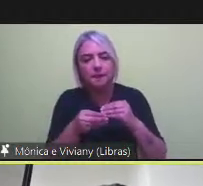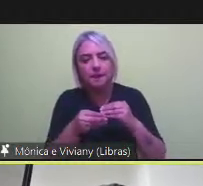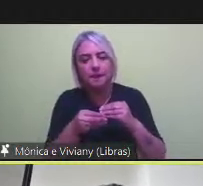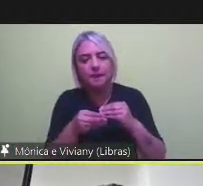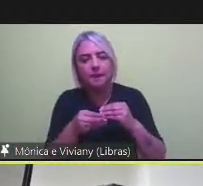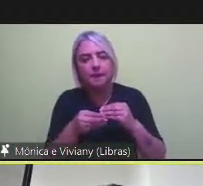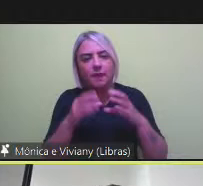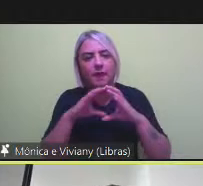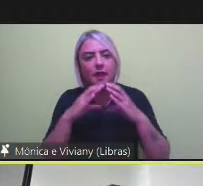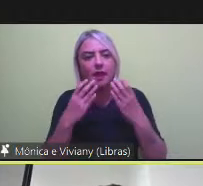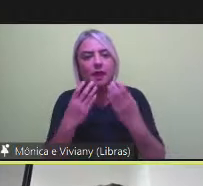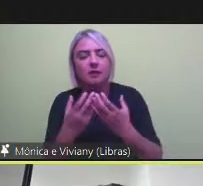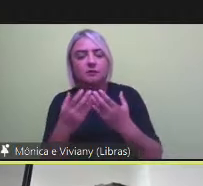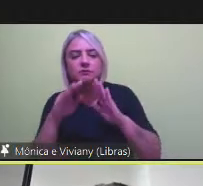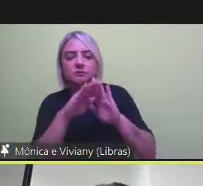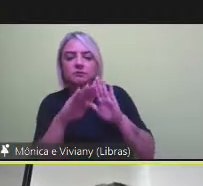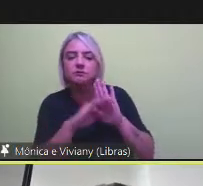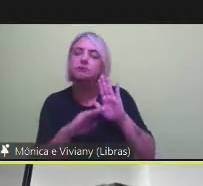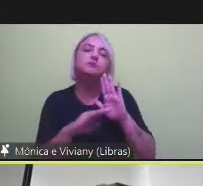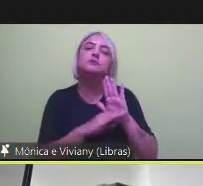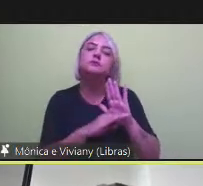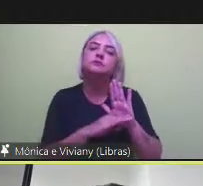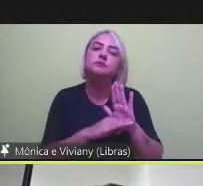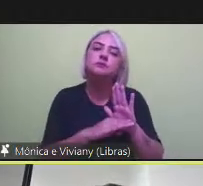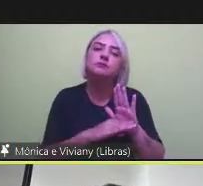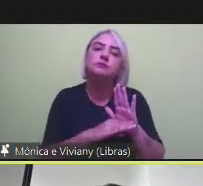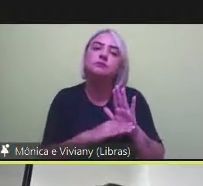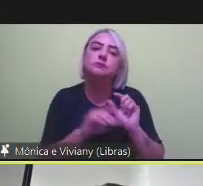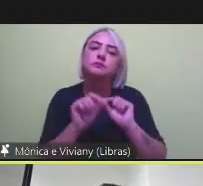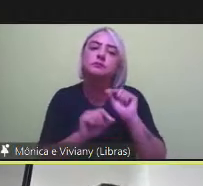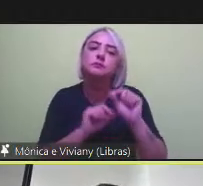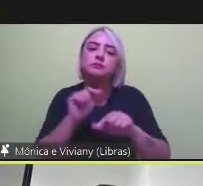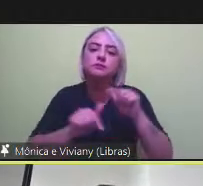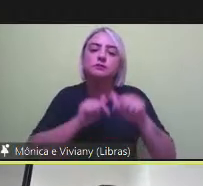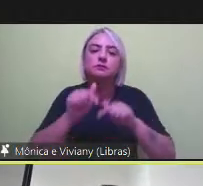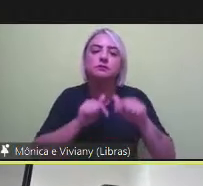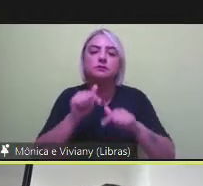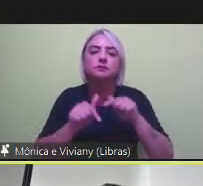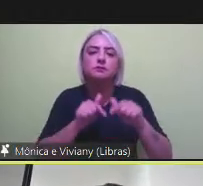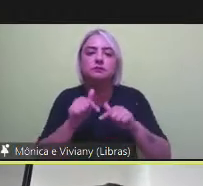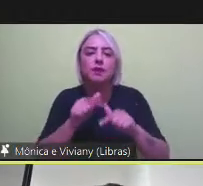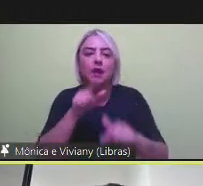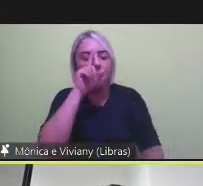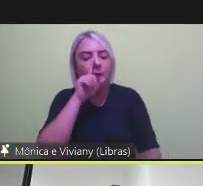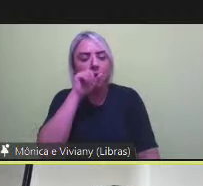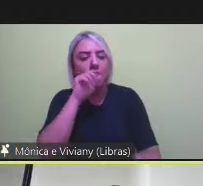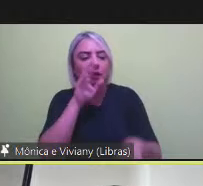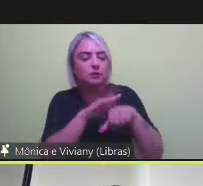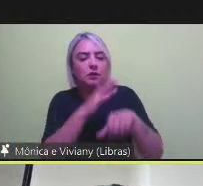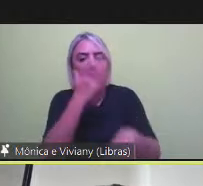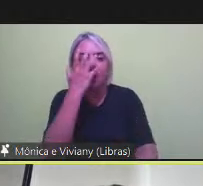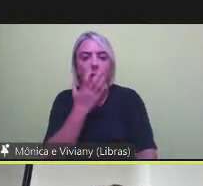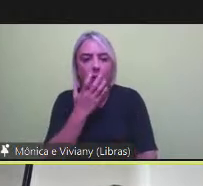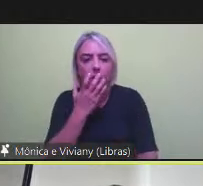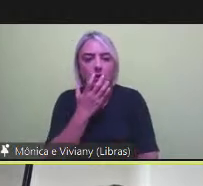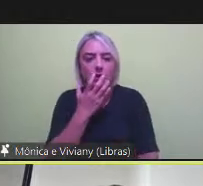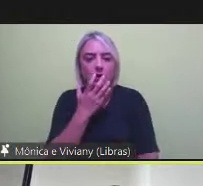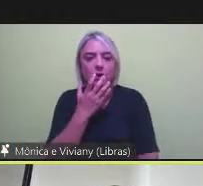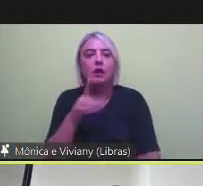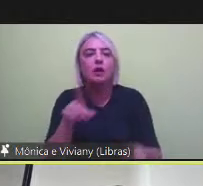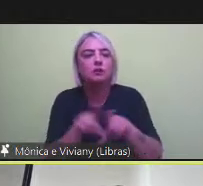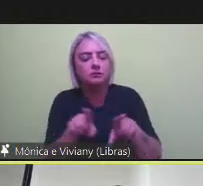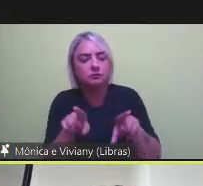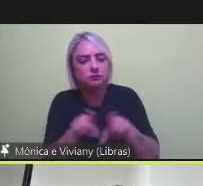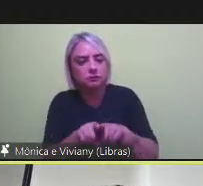of healthy nutrition or eating habits is part of a program, a group of programs that deals with